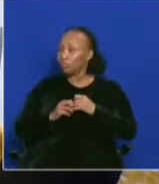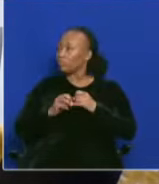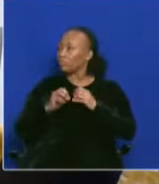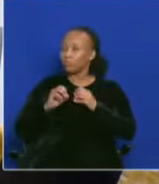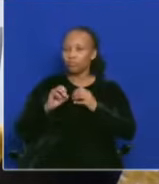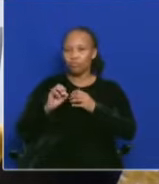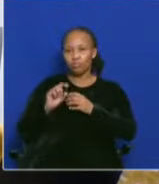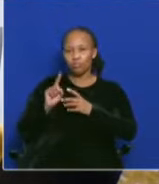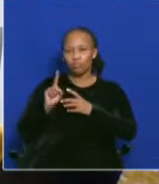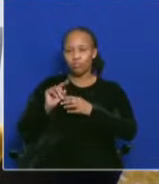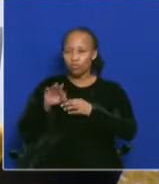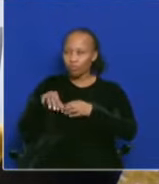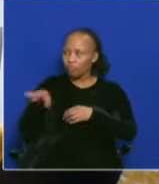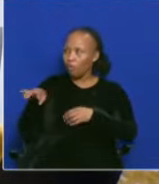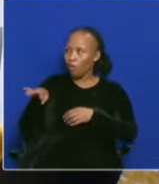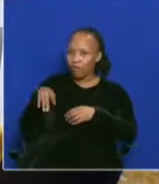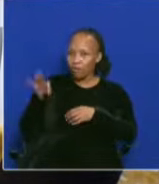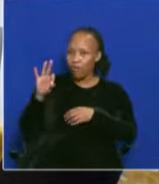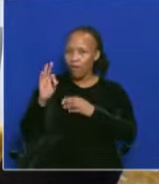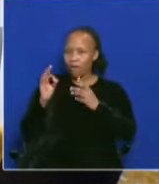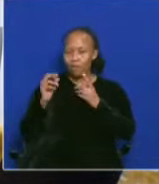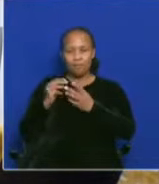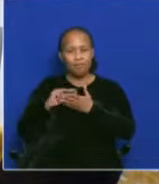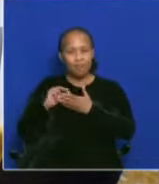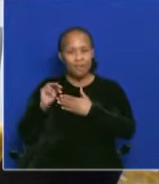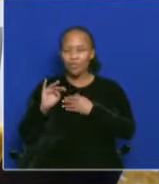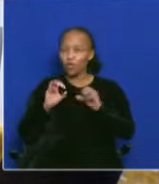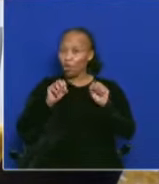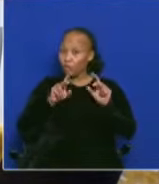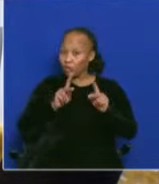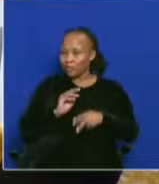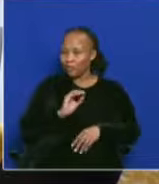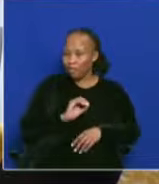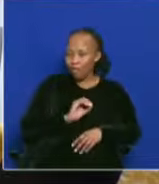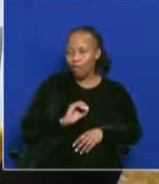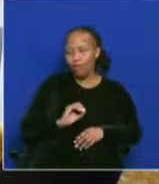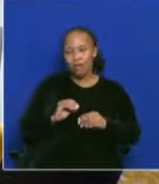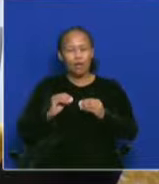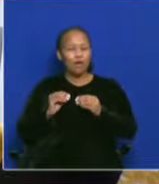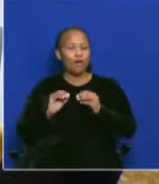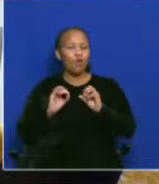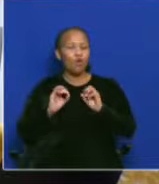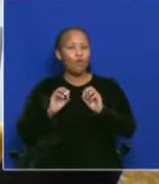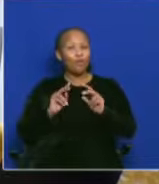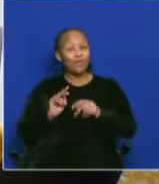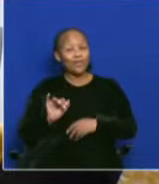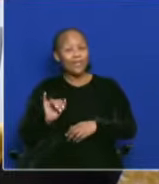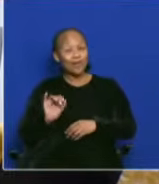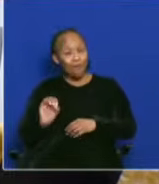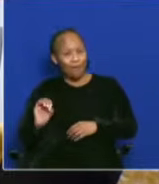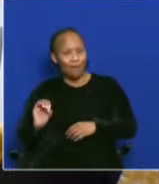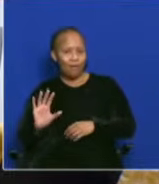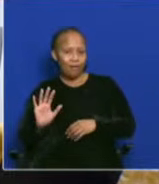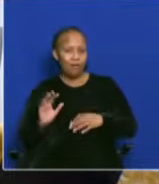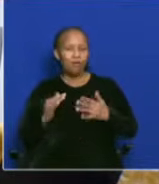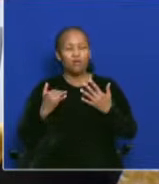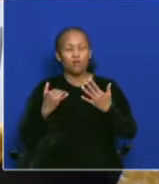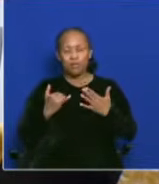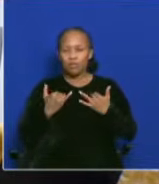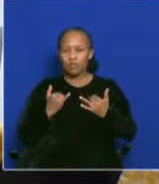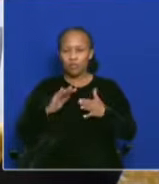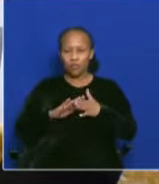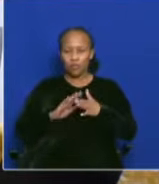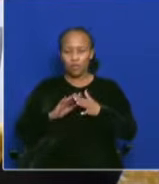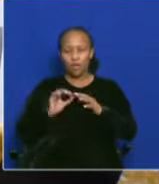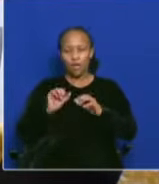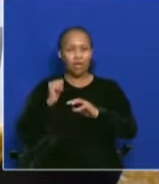opportunity here, there's that opportunity there. That's what it looks like to me, and that's what I'm presenting to the commissioners from these little